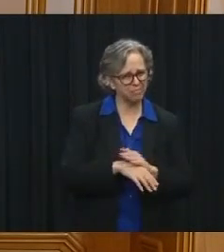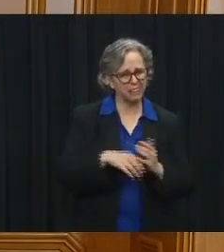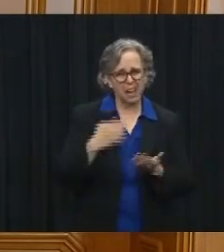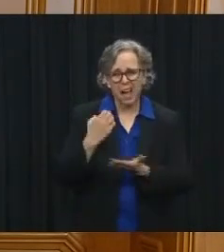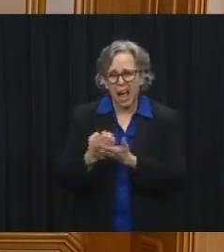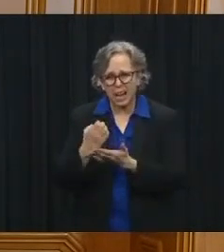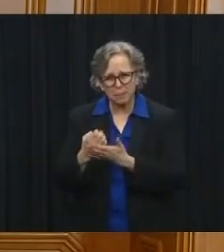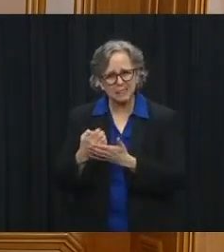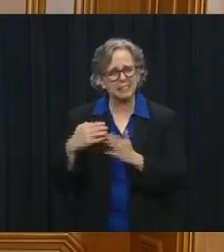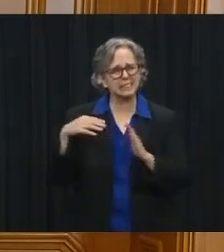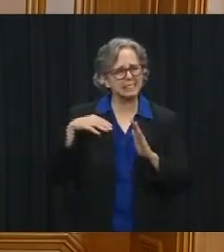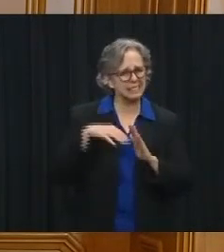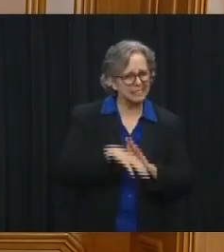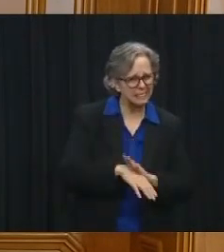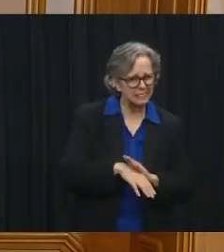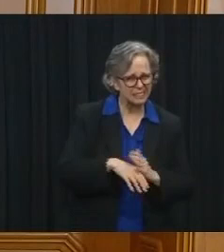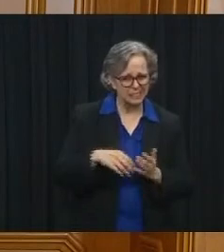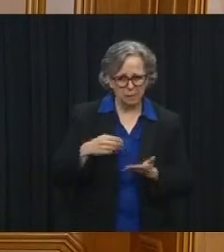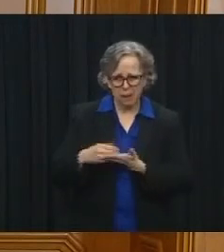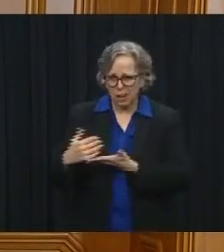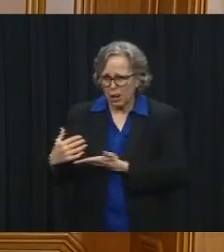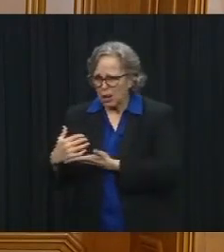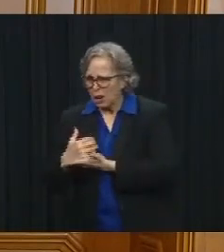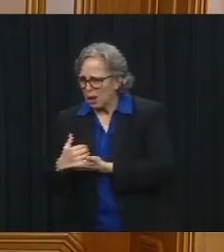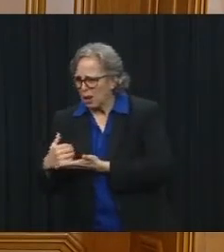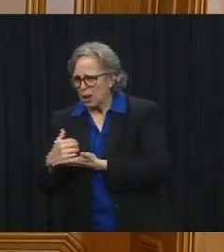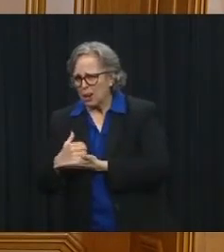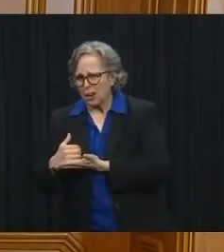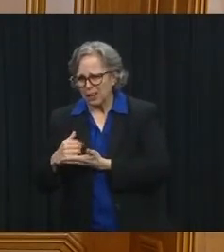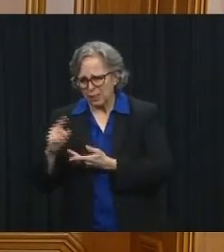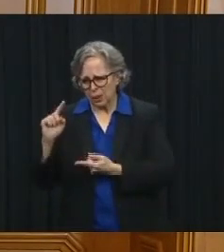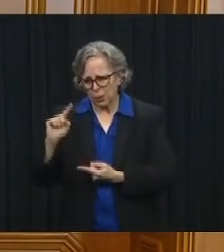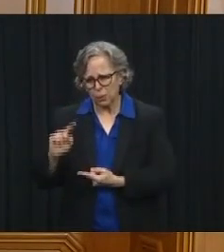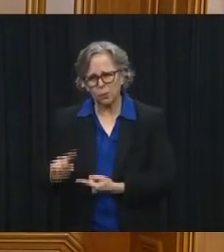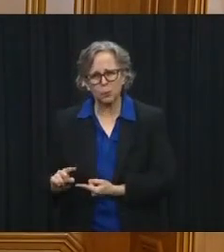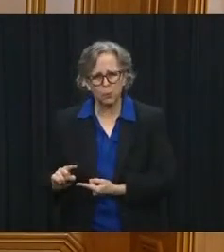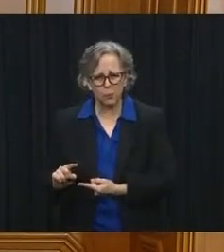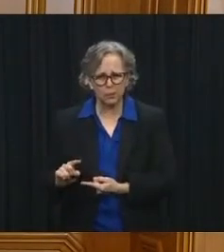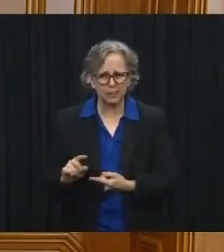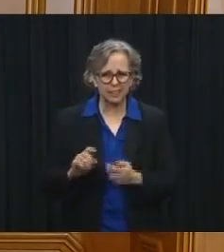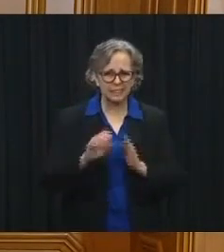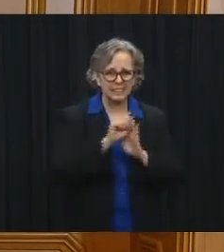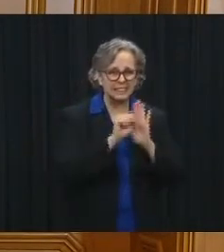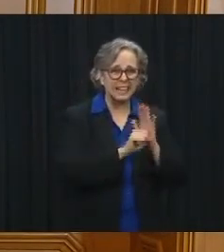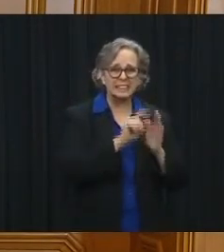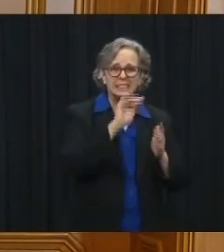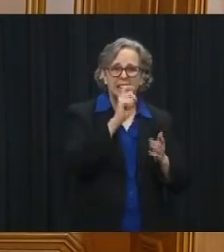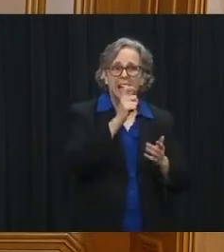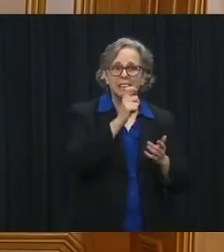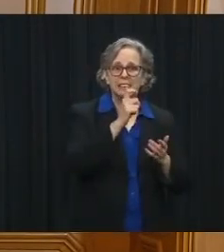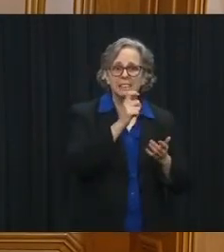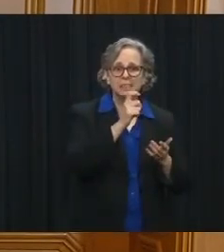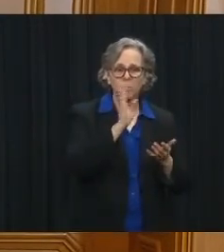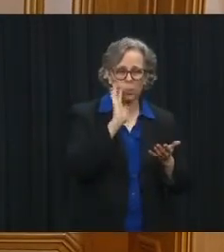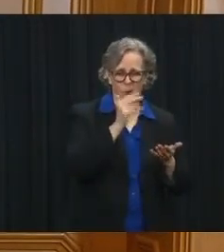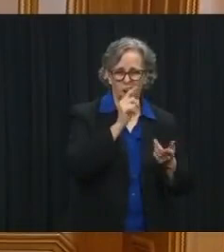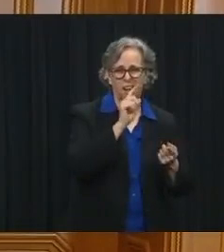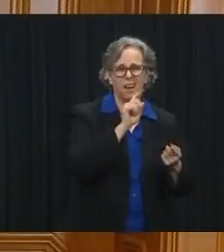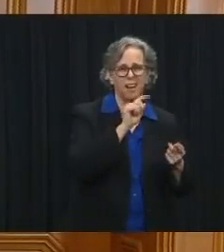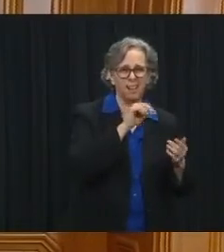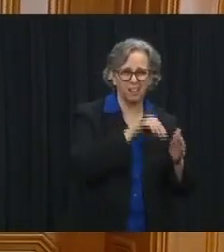state revenues are going to go down dramatically. And it's important, as governor, that I